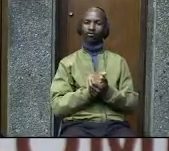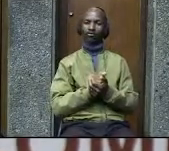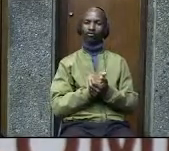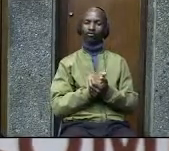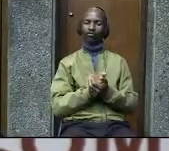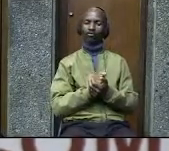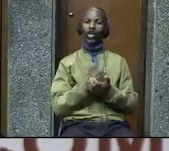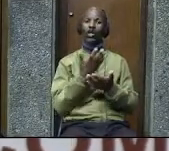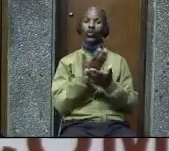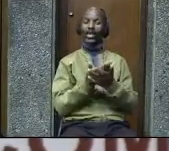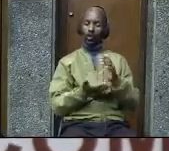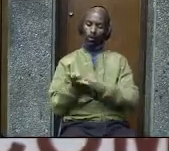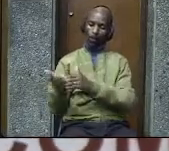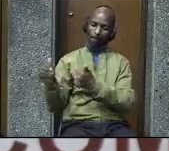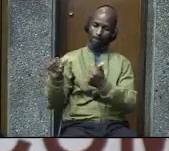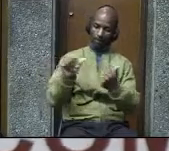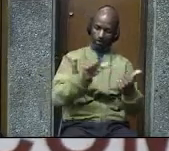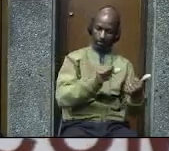you can go back